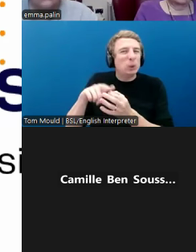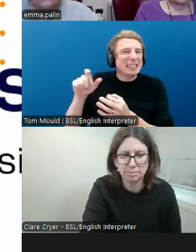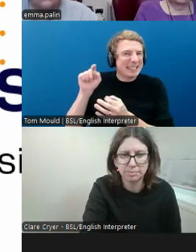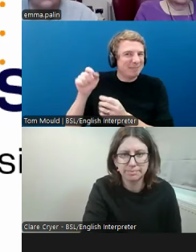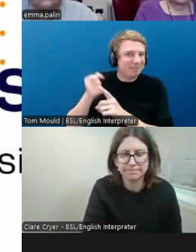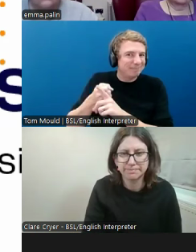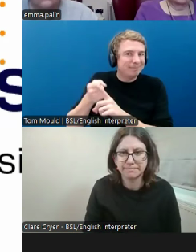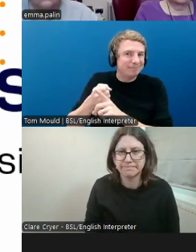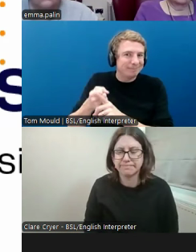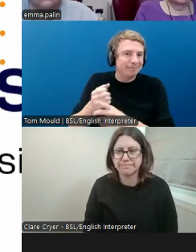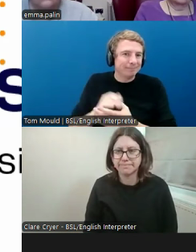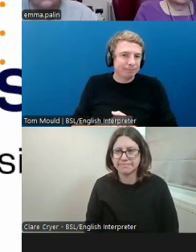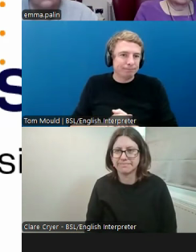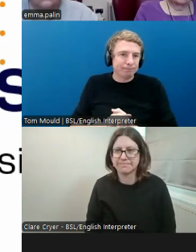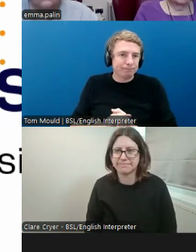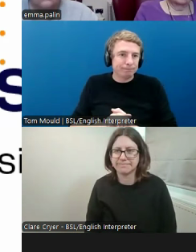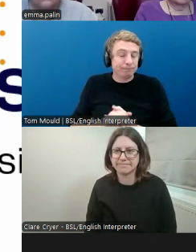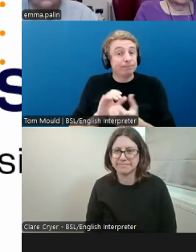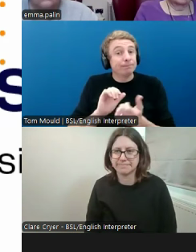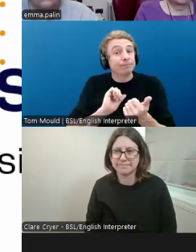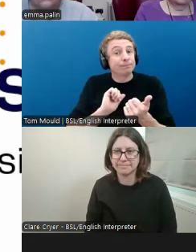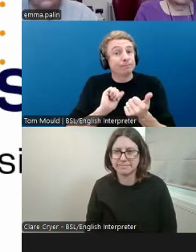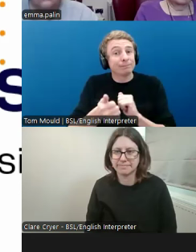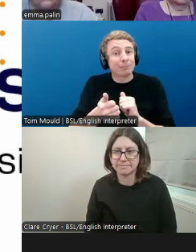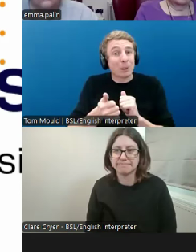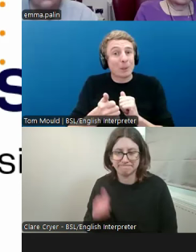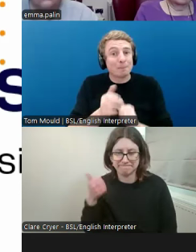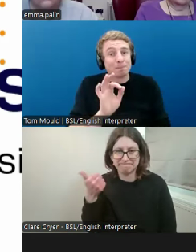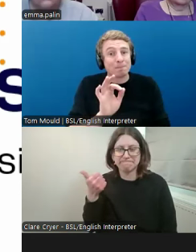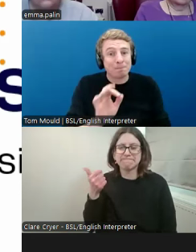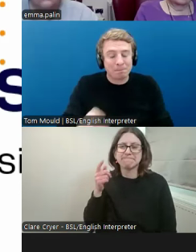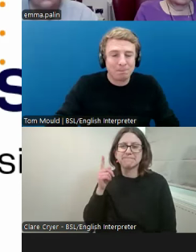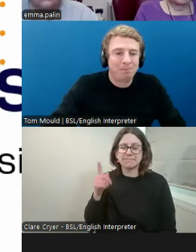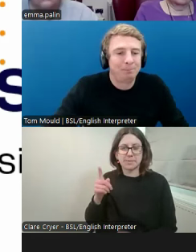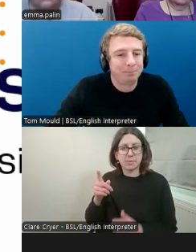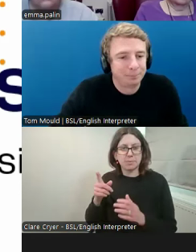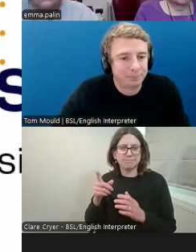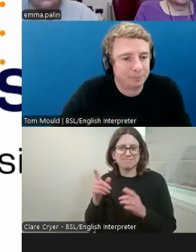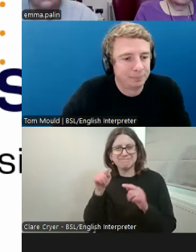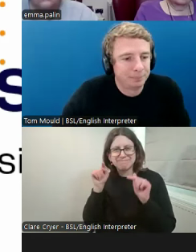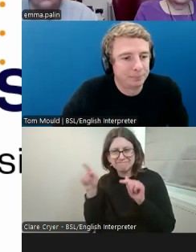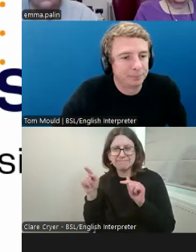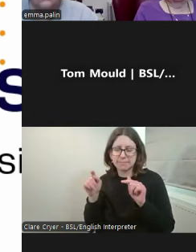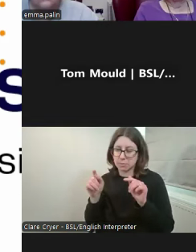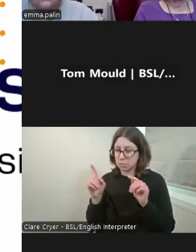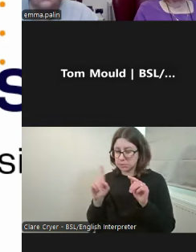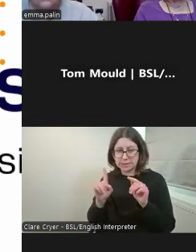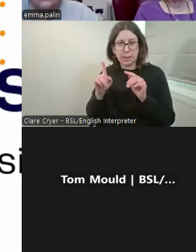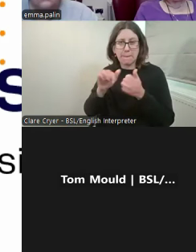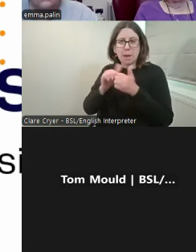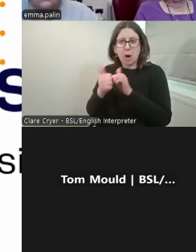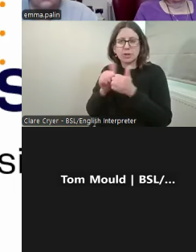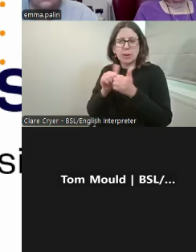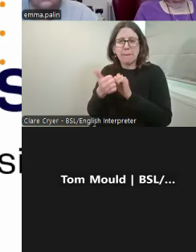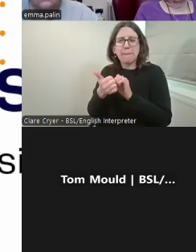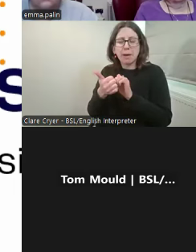So breaking down the barriers as I come to the end of this slide, this is about partnership. It's a two-way street. Care